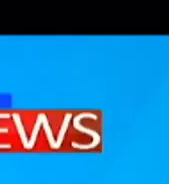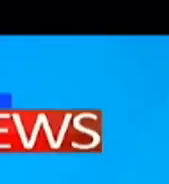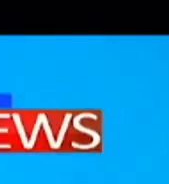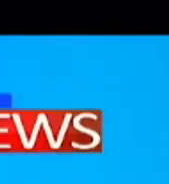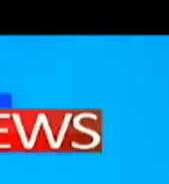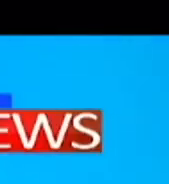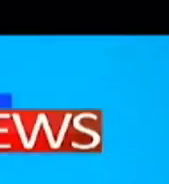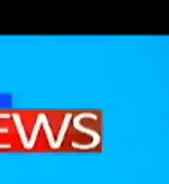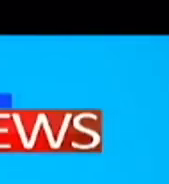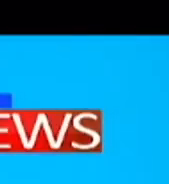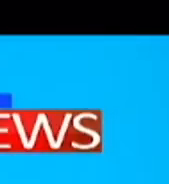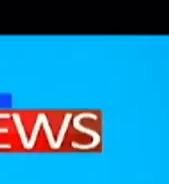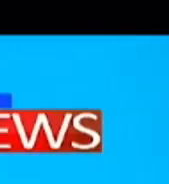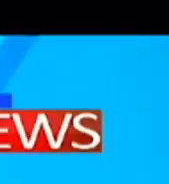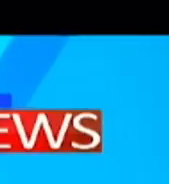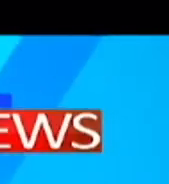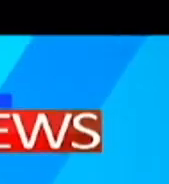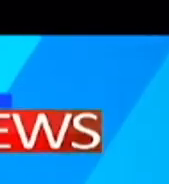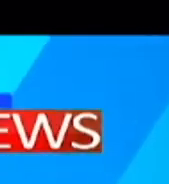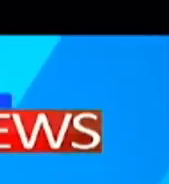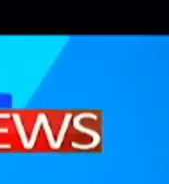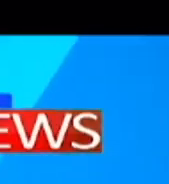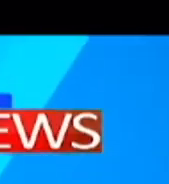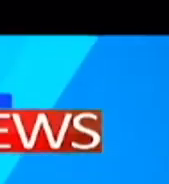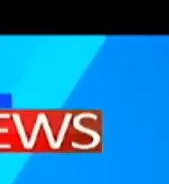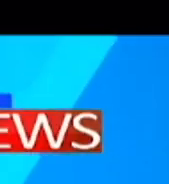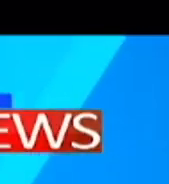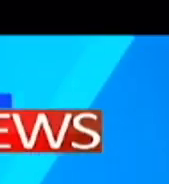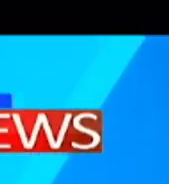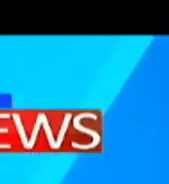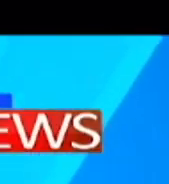case of COVID-19. Health Minister Dr. Christopher Tufton provided the update